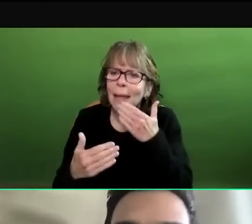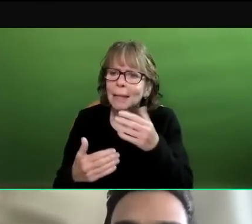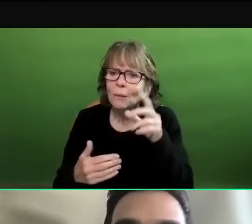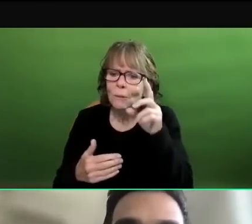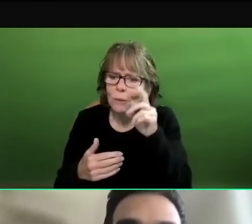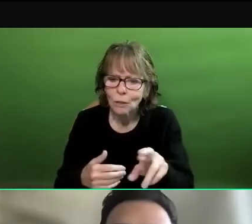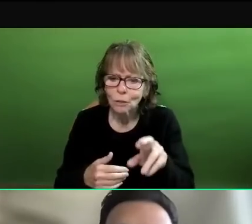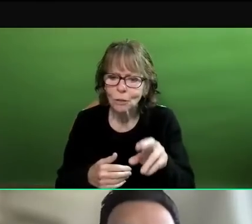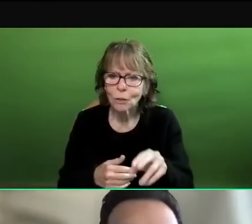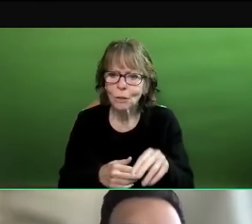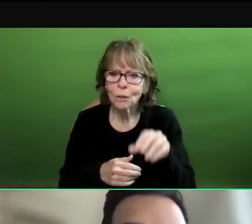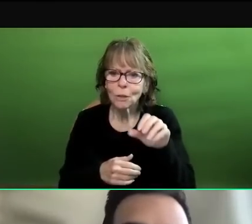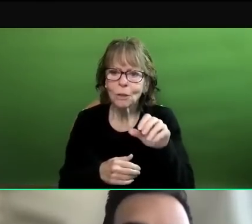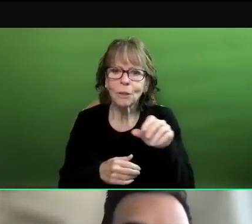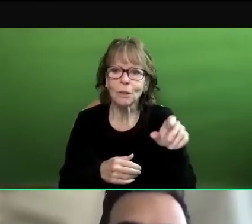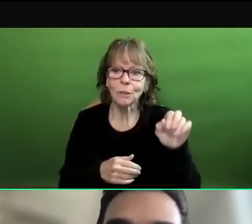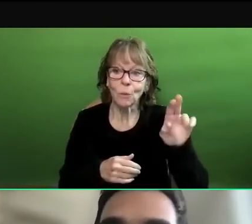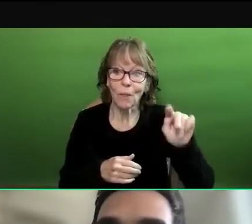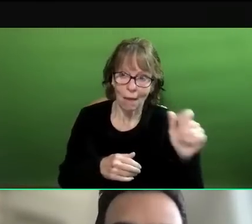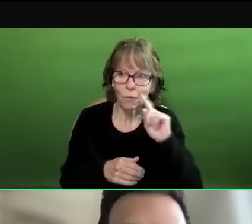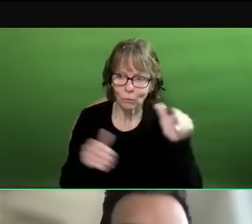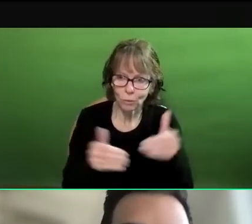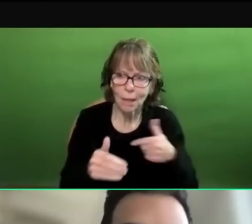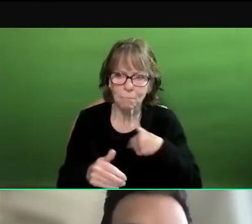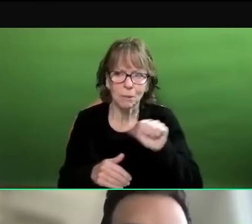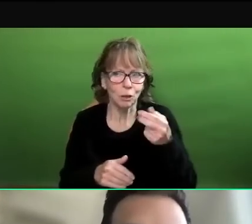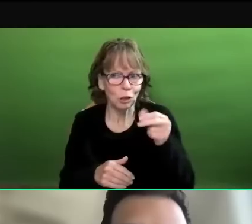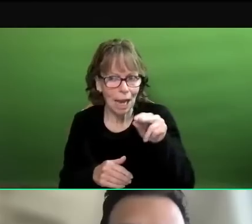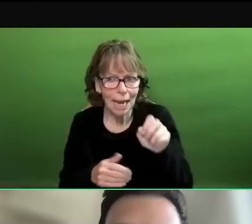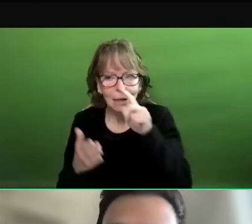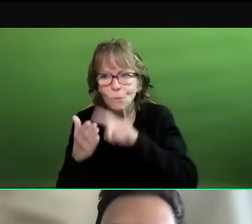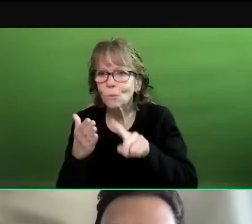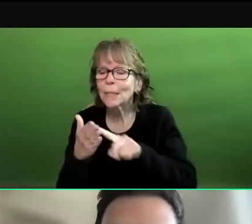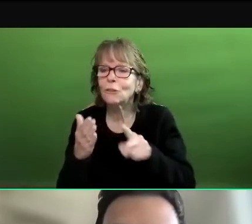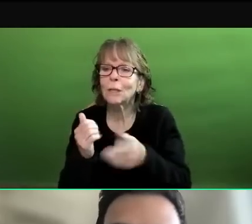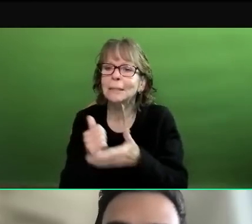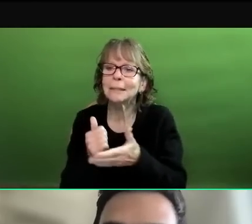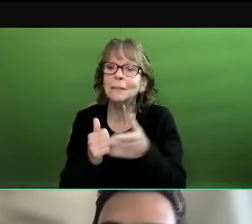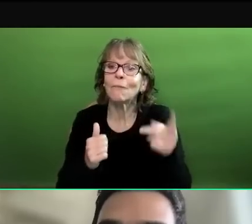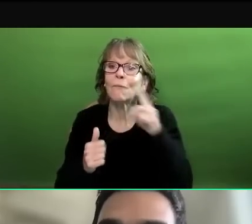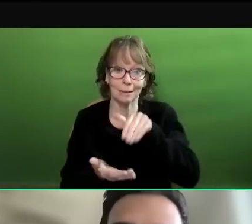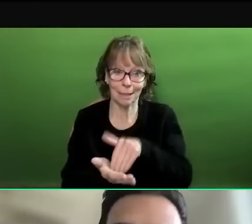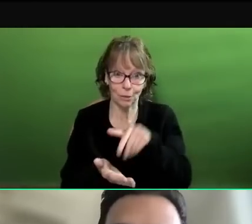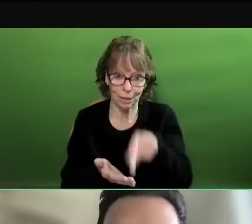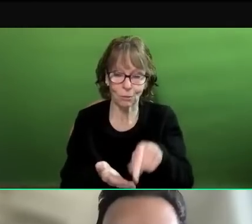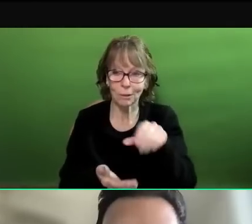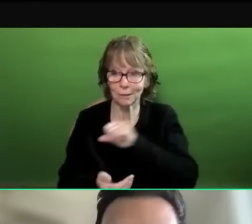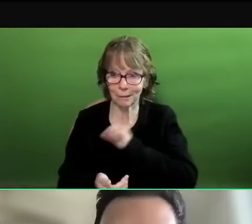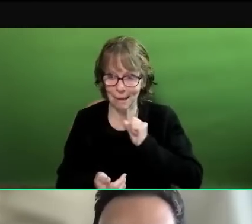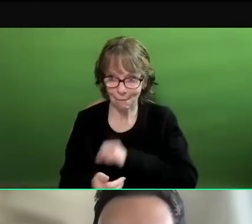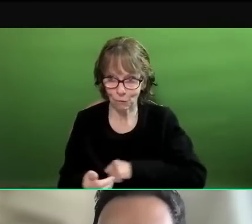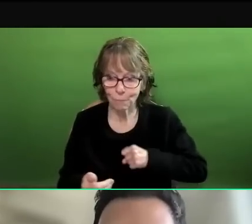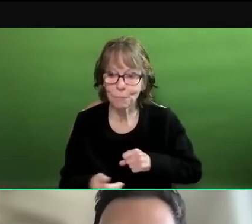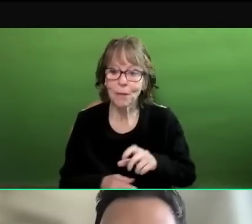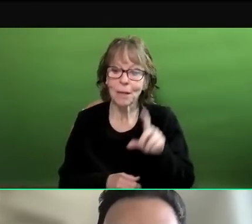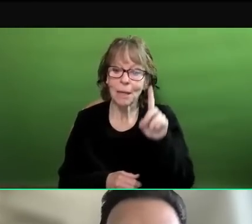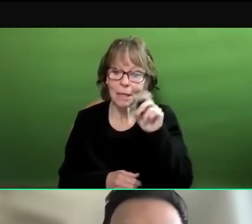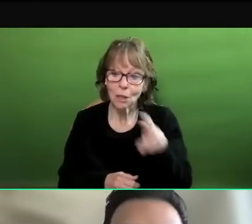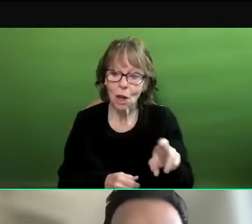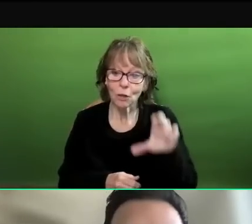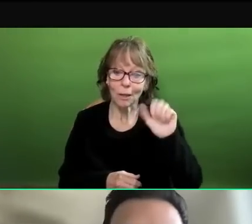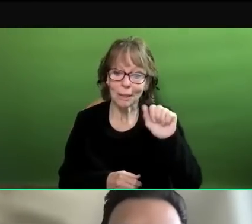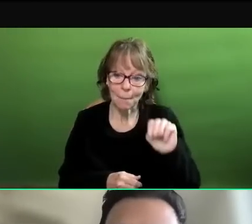Sutha, for that introduction. Again, my name is Shane Lamba, research assistant with the Pride Study here at Stanford University. I'm joined with Dr. Cam